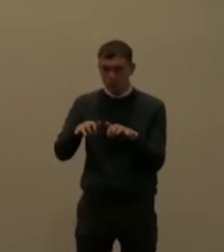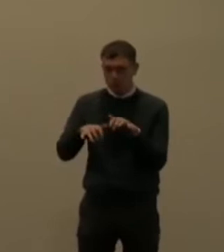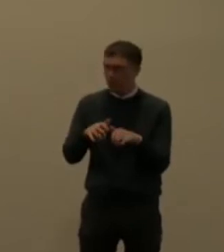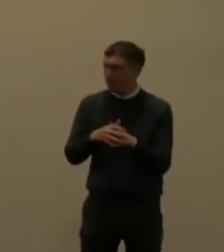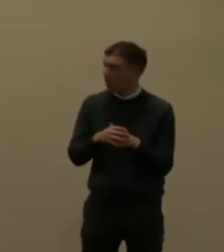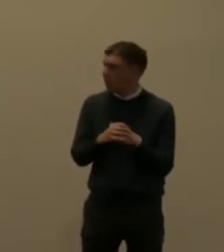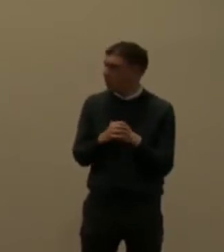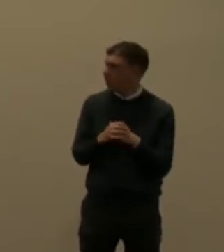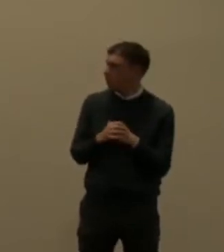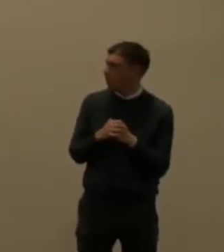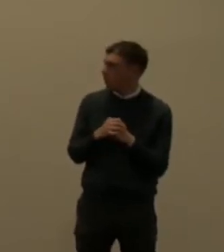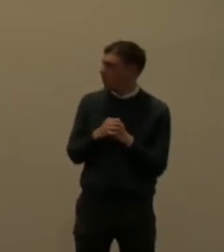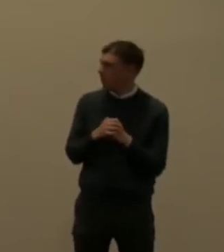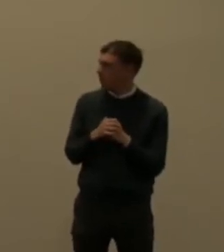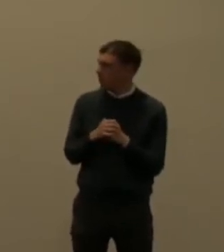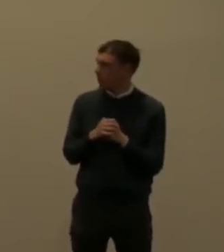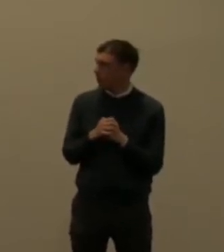time, it is like